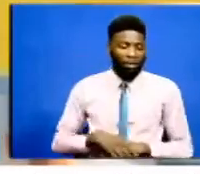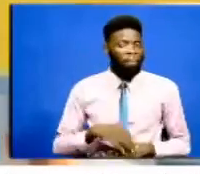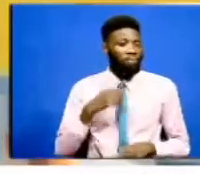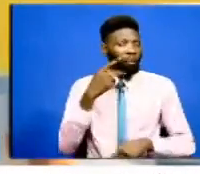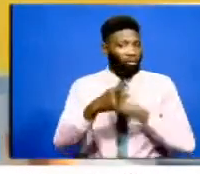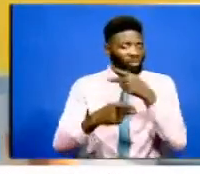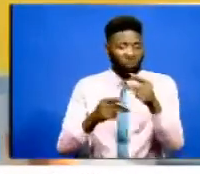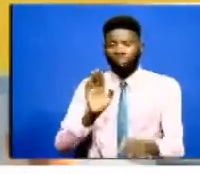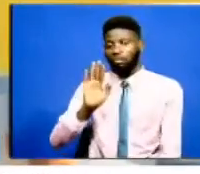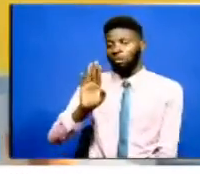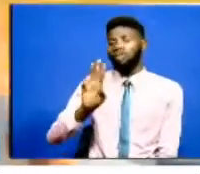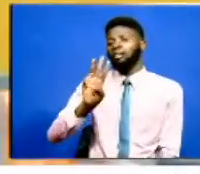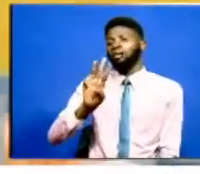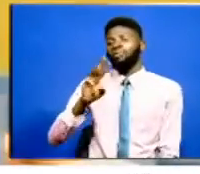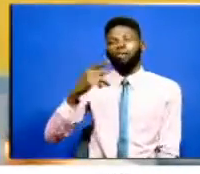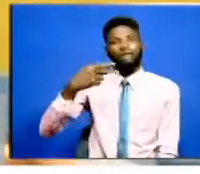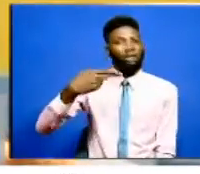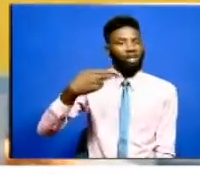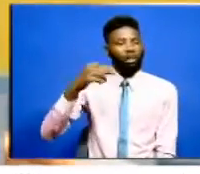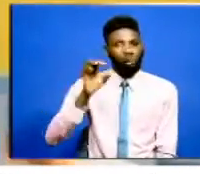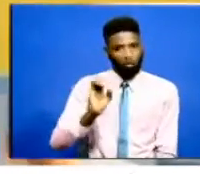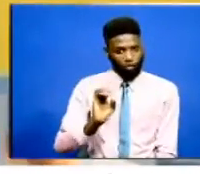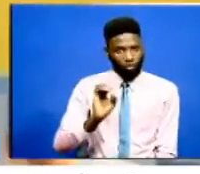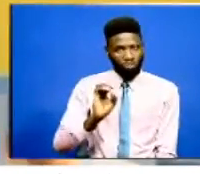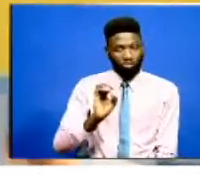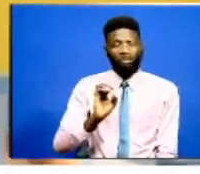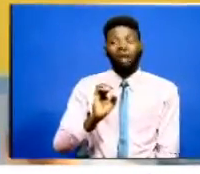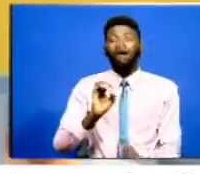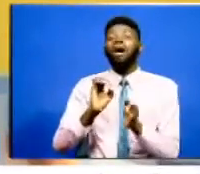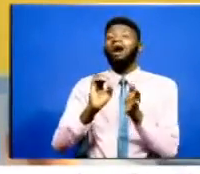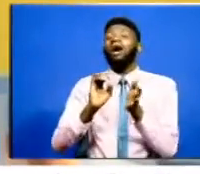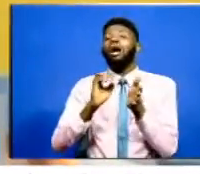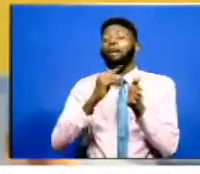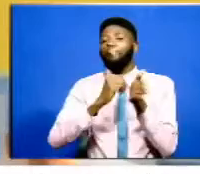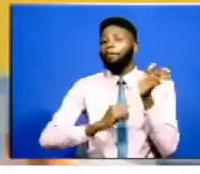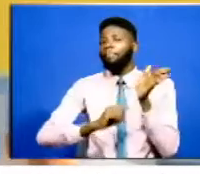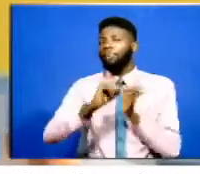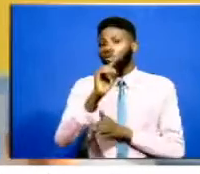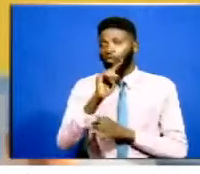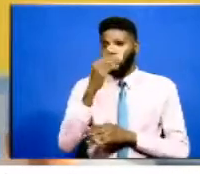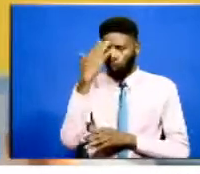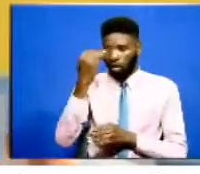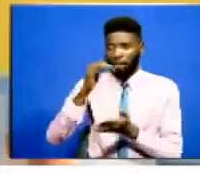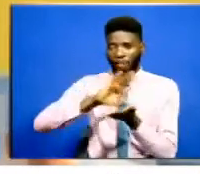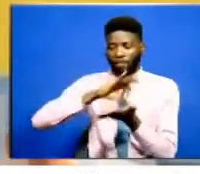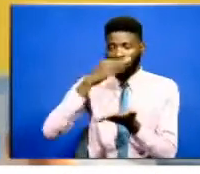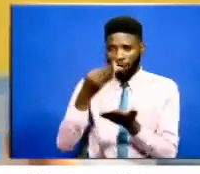Health Organization gives approvals, because the